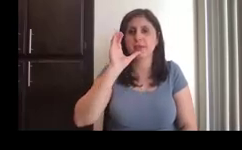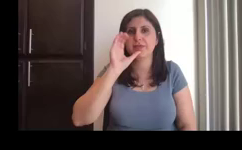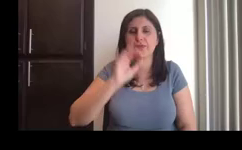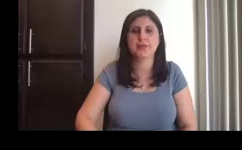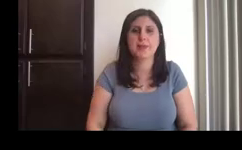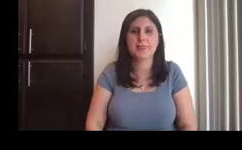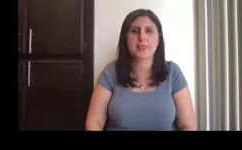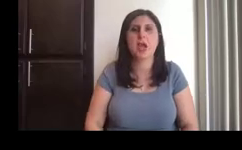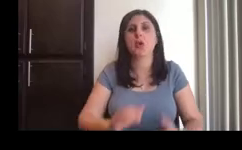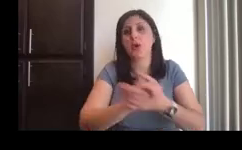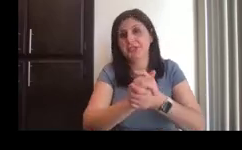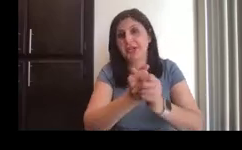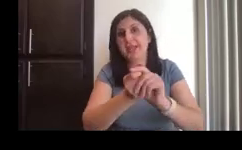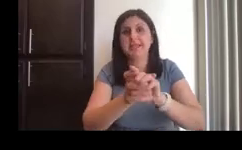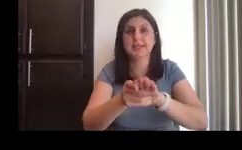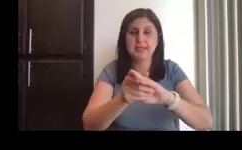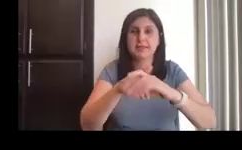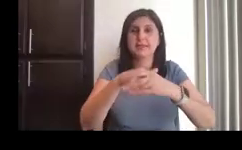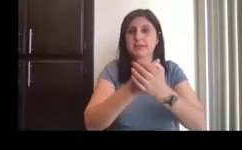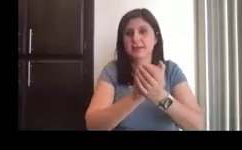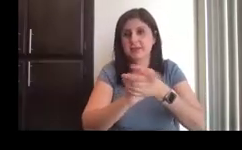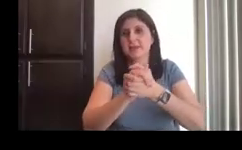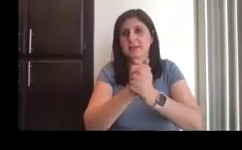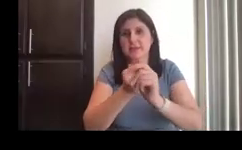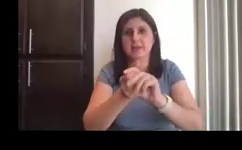Drink. Wash your hands.